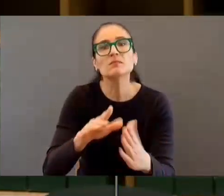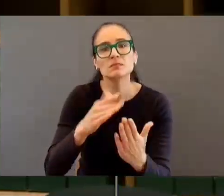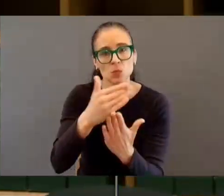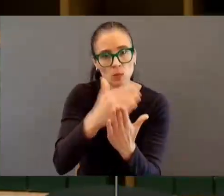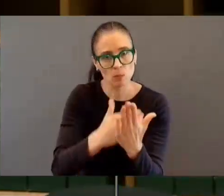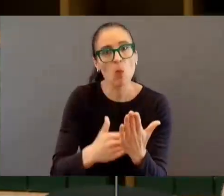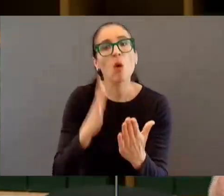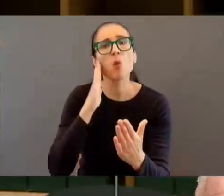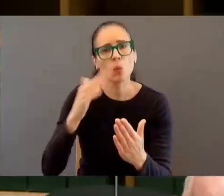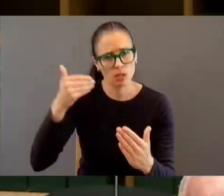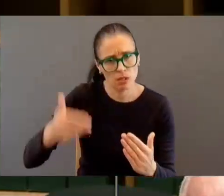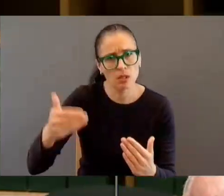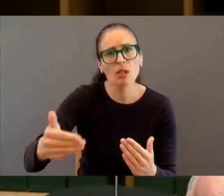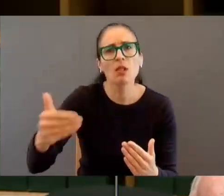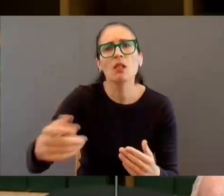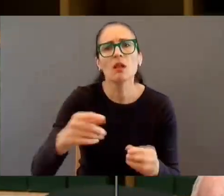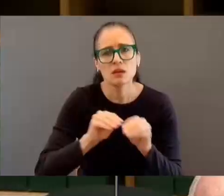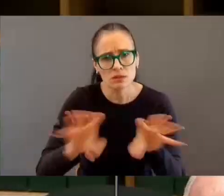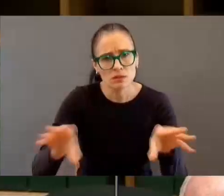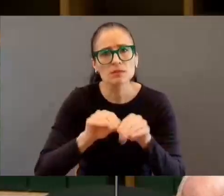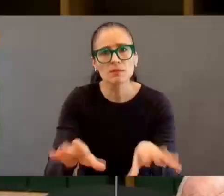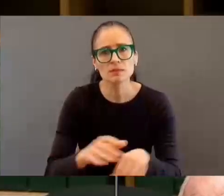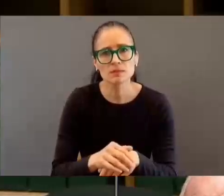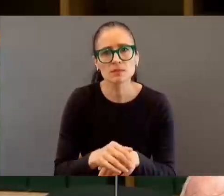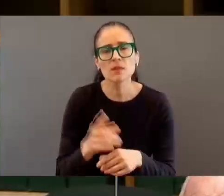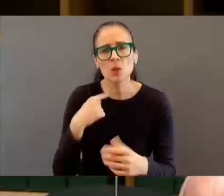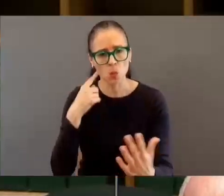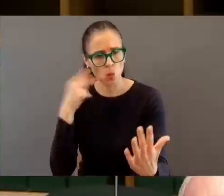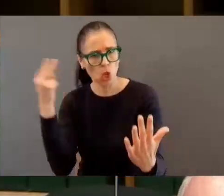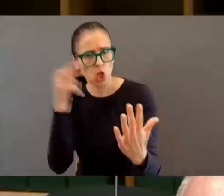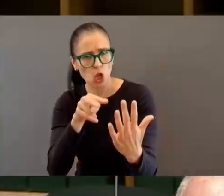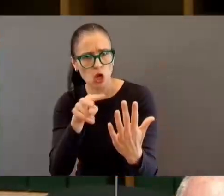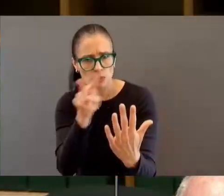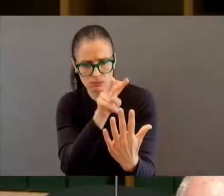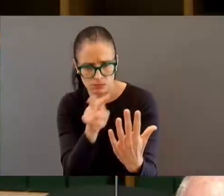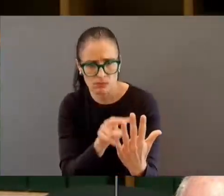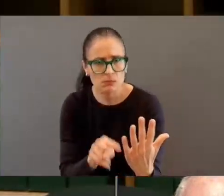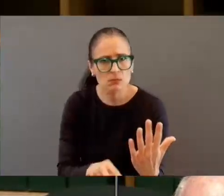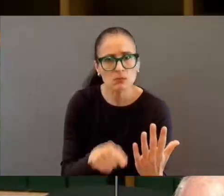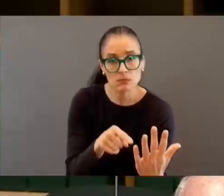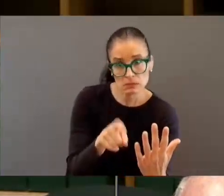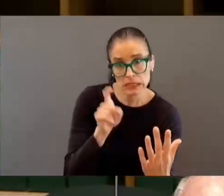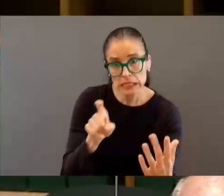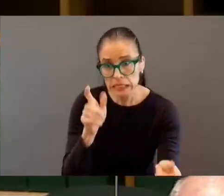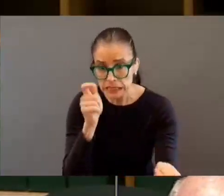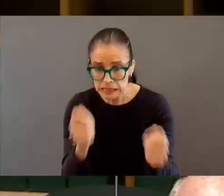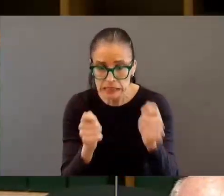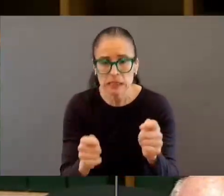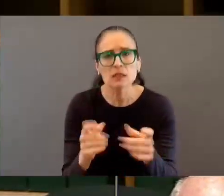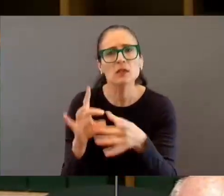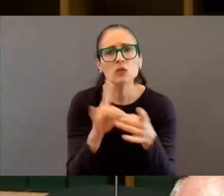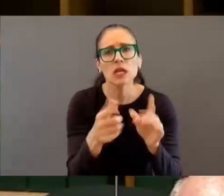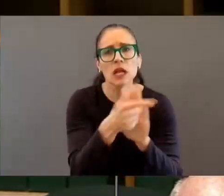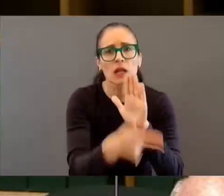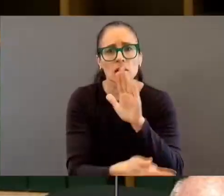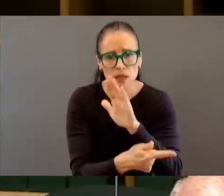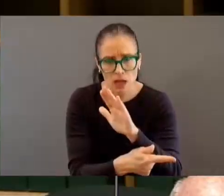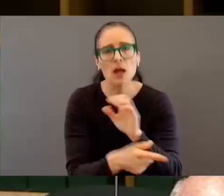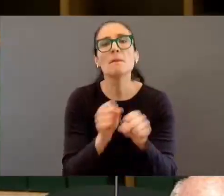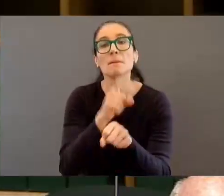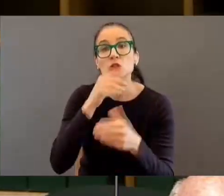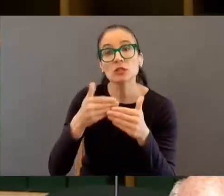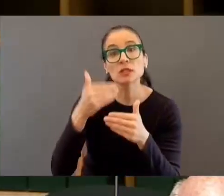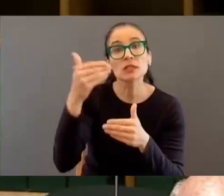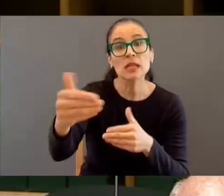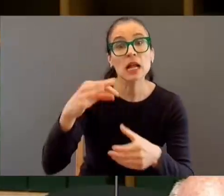there's any legislative changes necessary so we can make sure that the next election has gotten that feedback implemented. And we can, to have